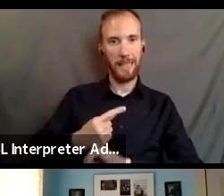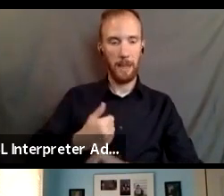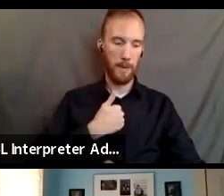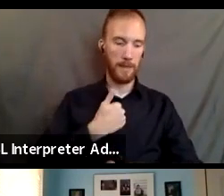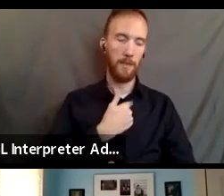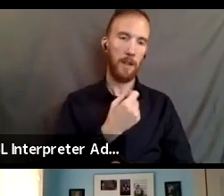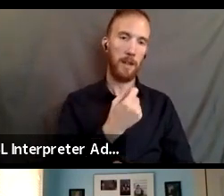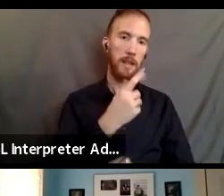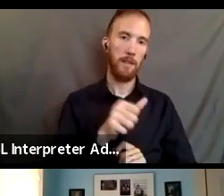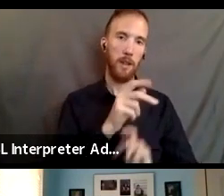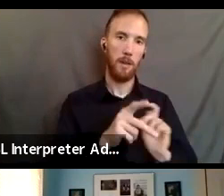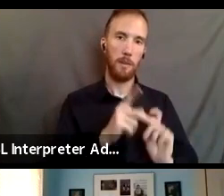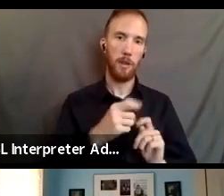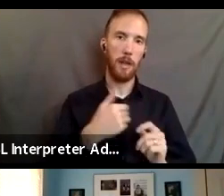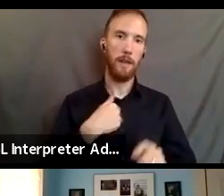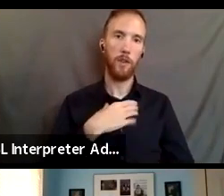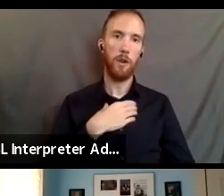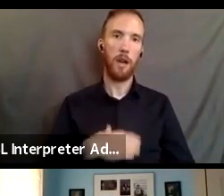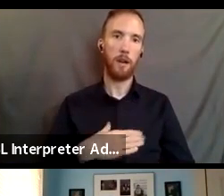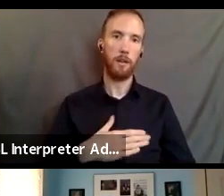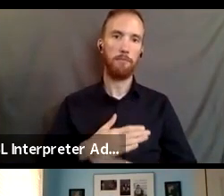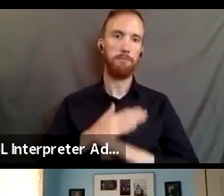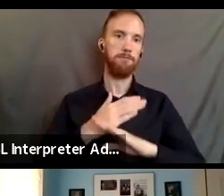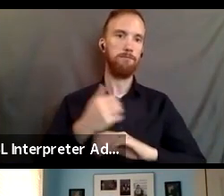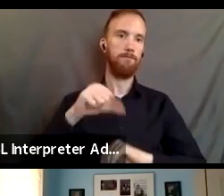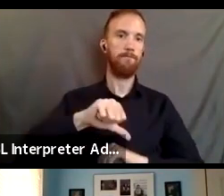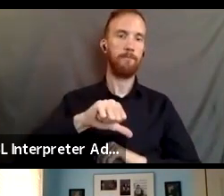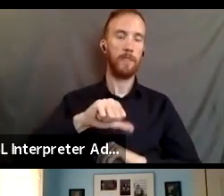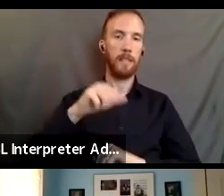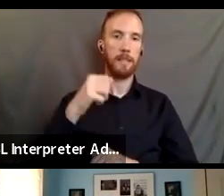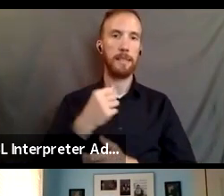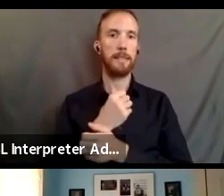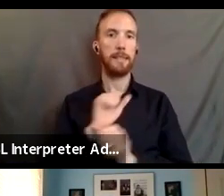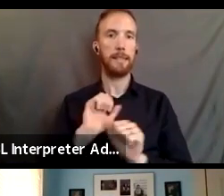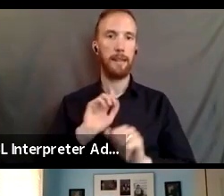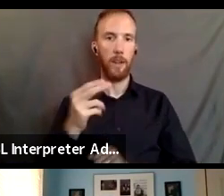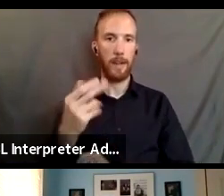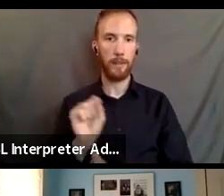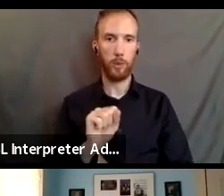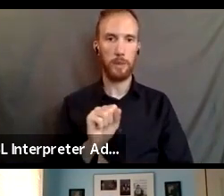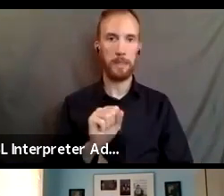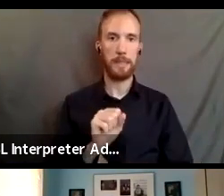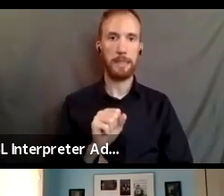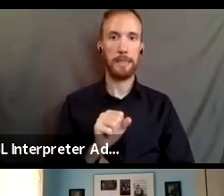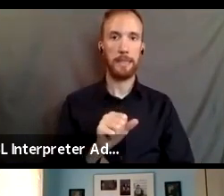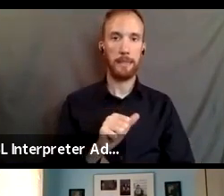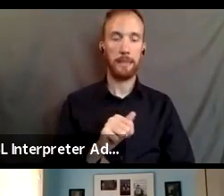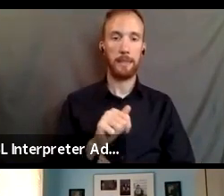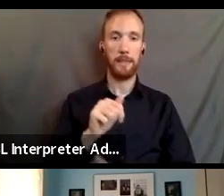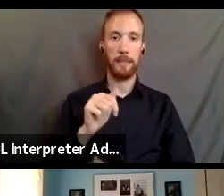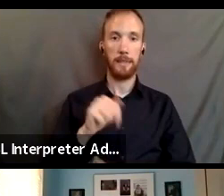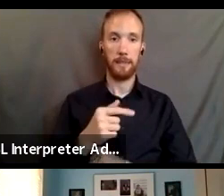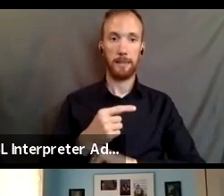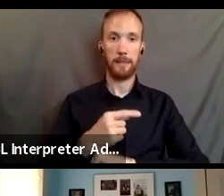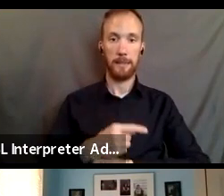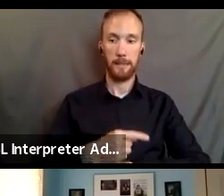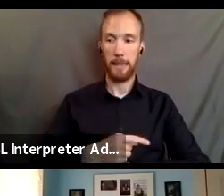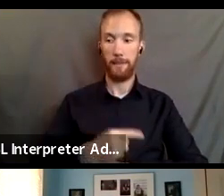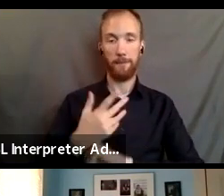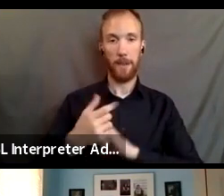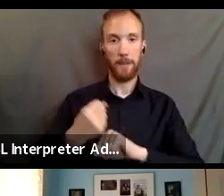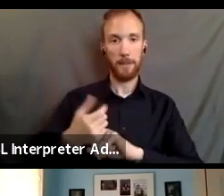a hunger strike to save diet high school today is the very day that i passed out at a cps board